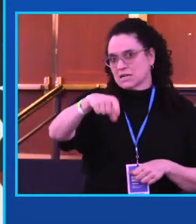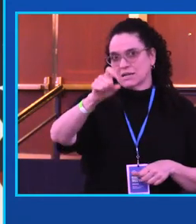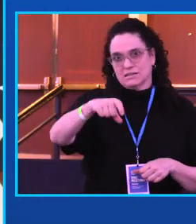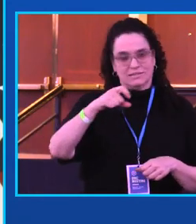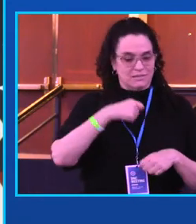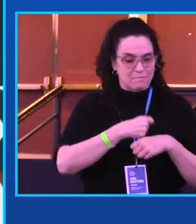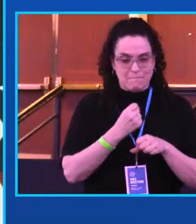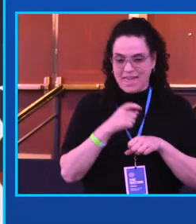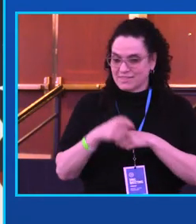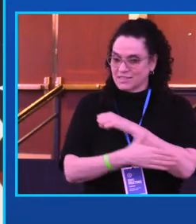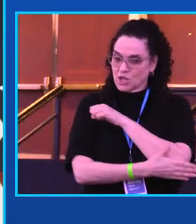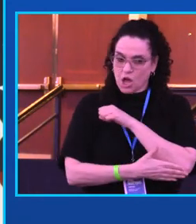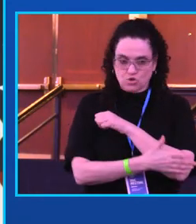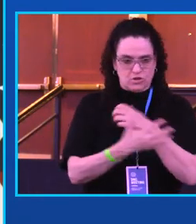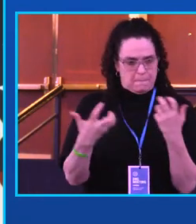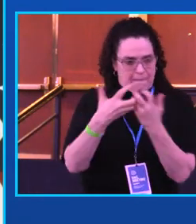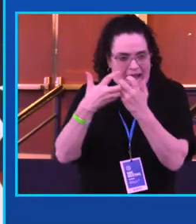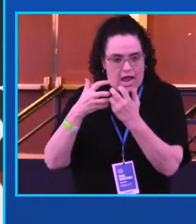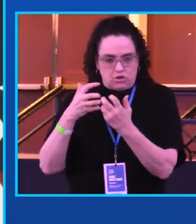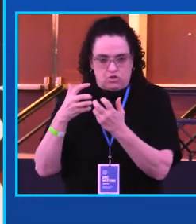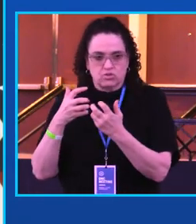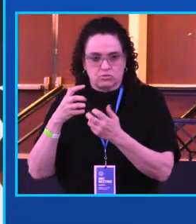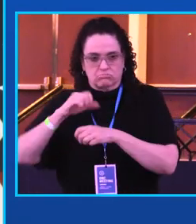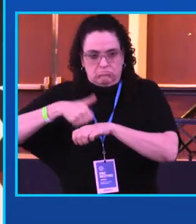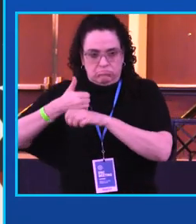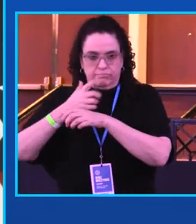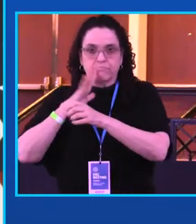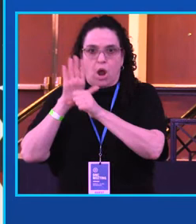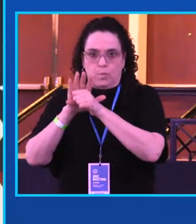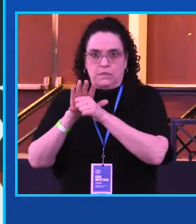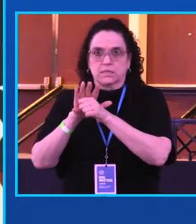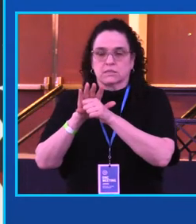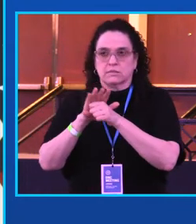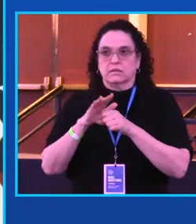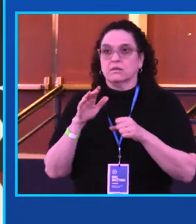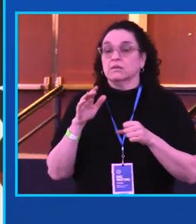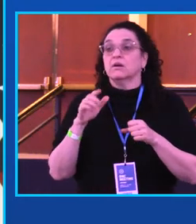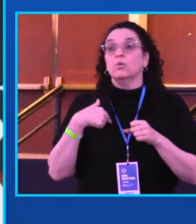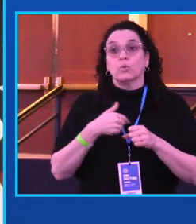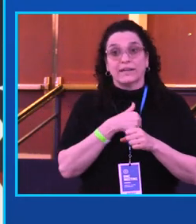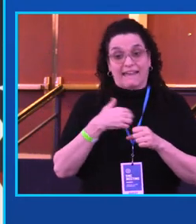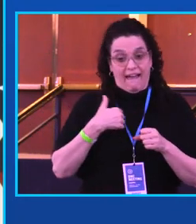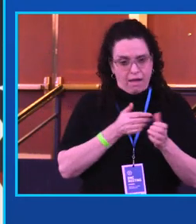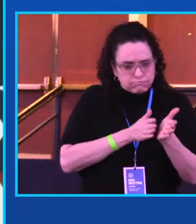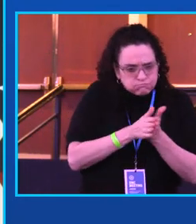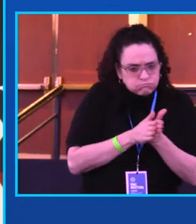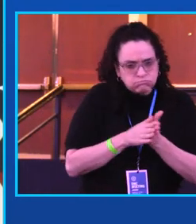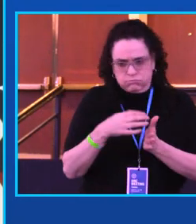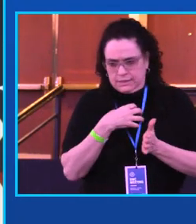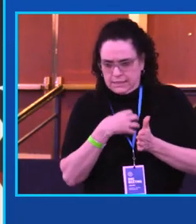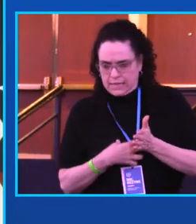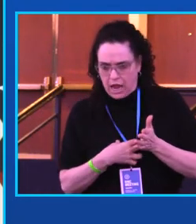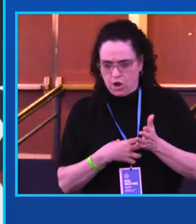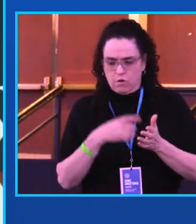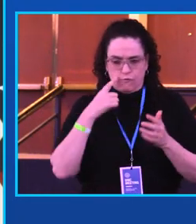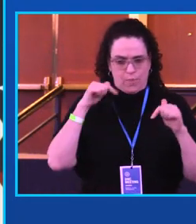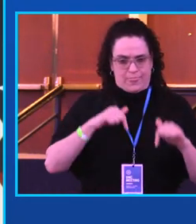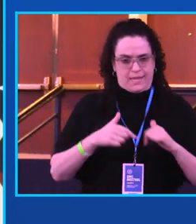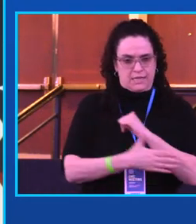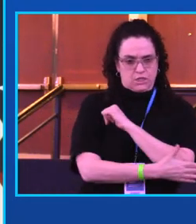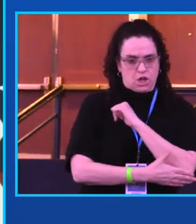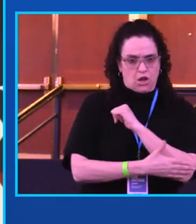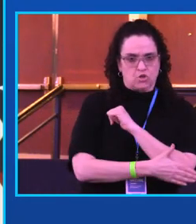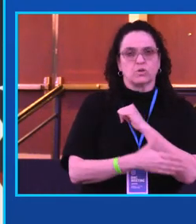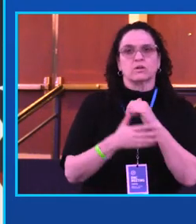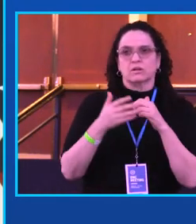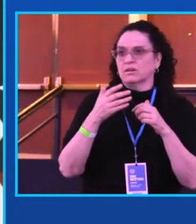as its promise. If for no other reason than certainly because our desire is to become a country that the God of